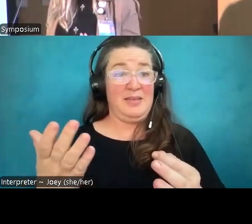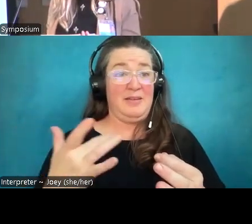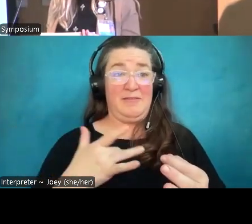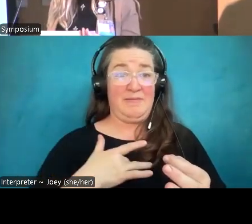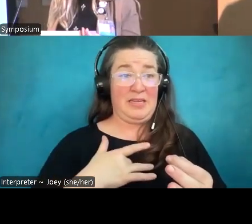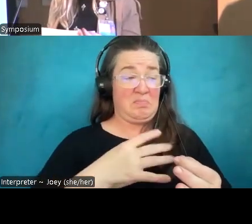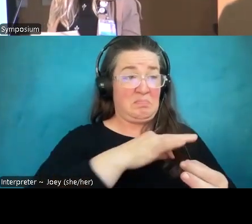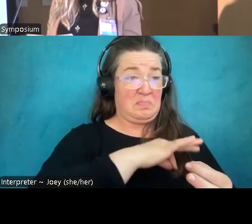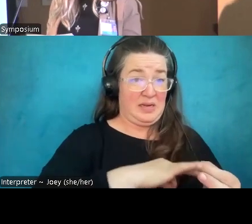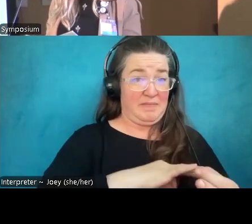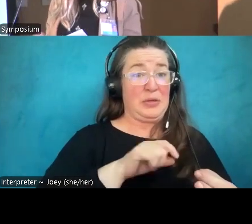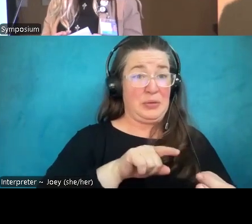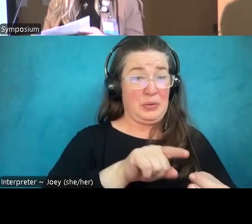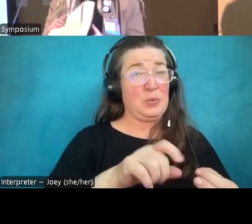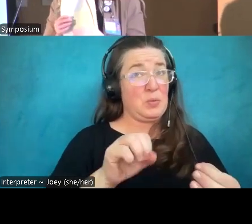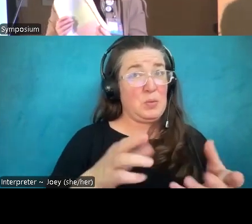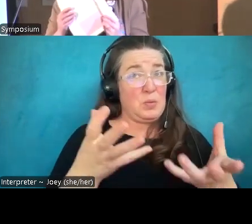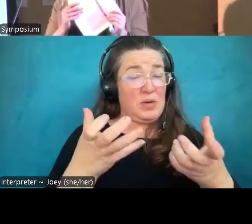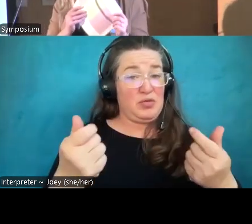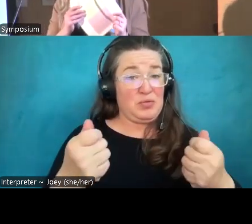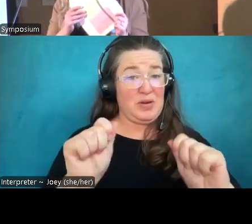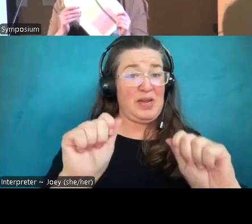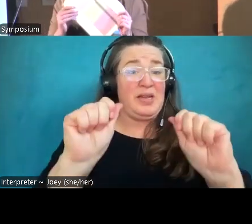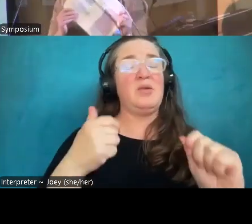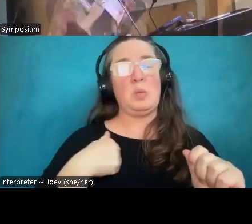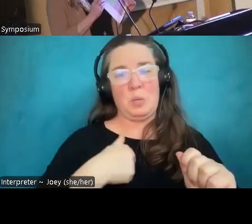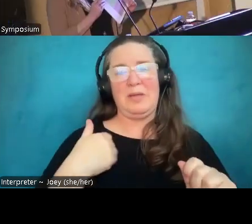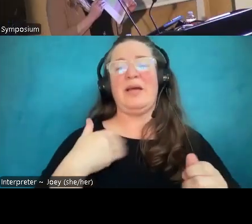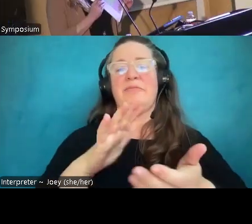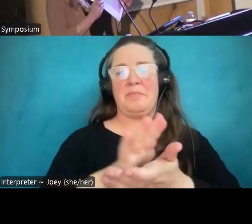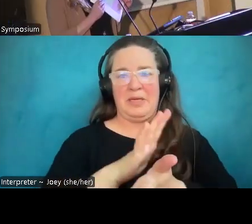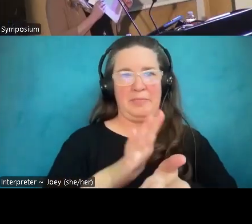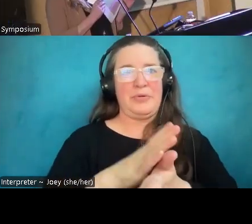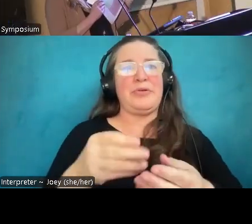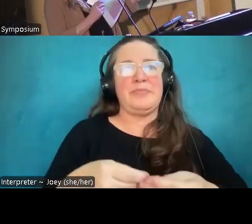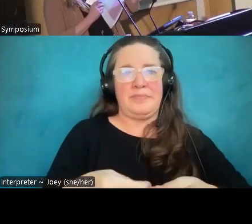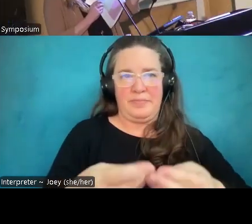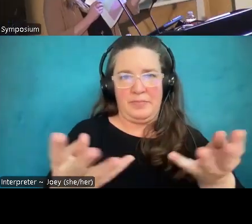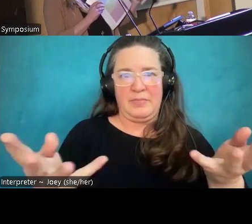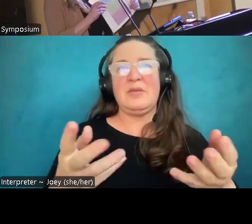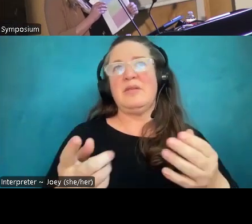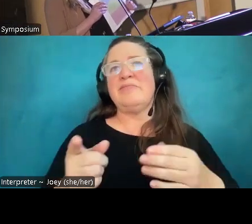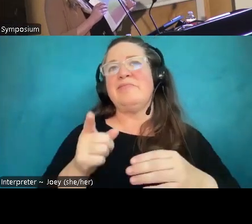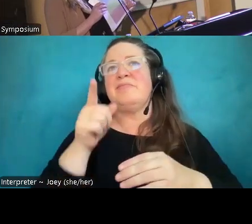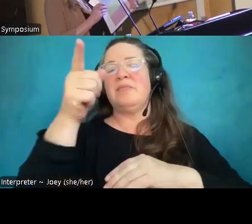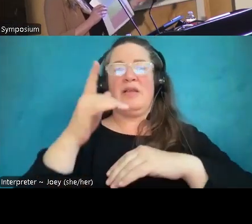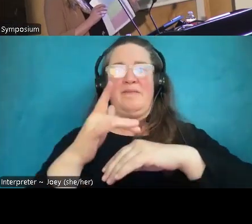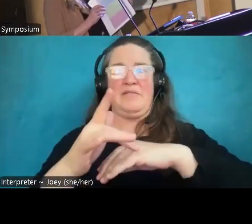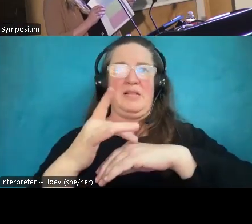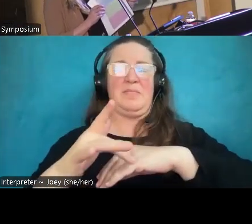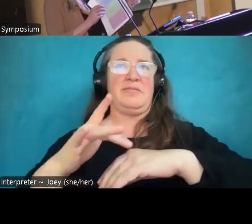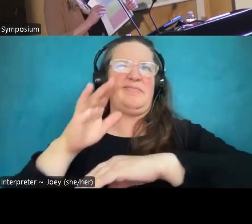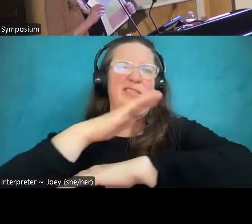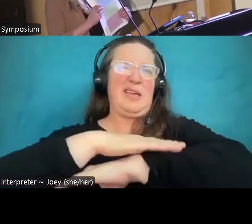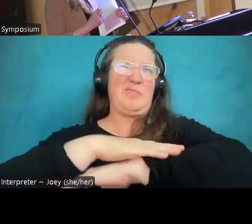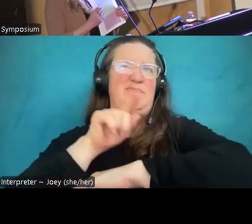or you're interested in giving it a try, we do have some handouts that are available on the table out front where you registered or when you